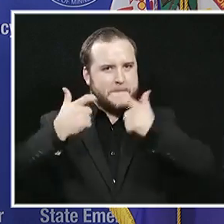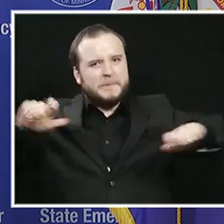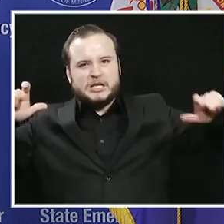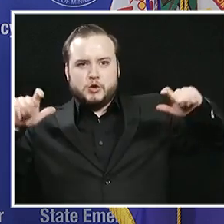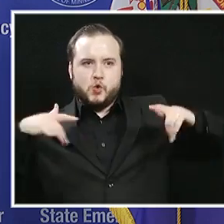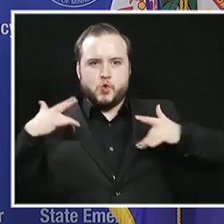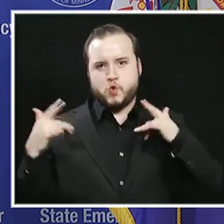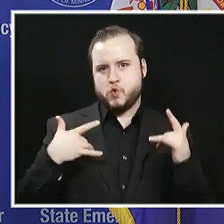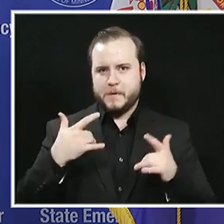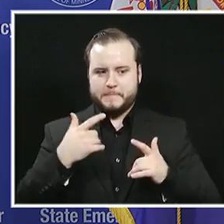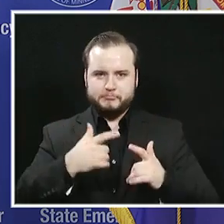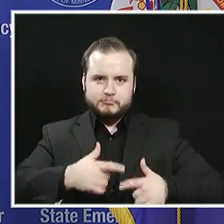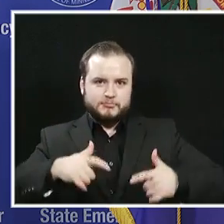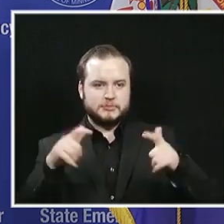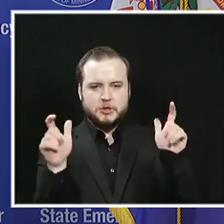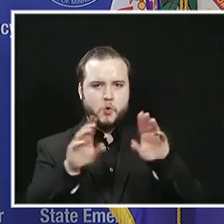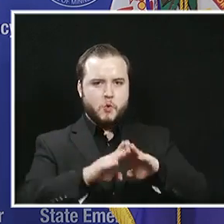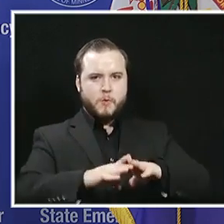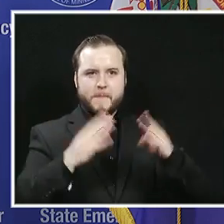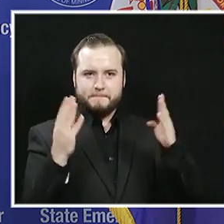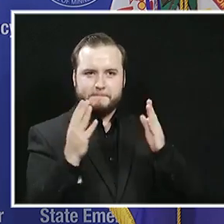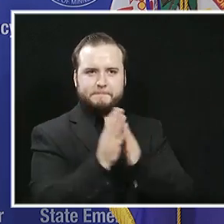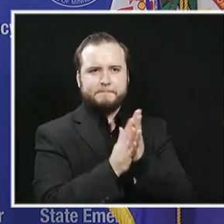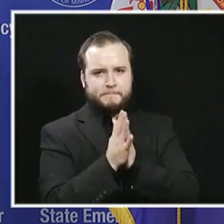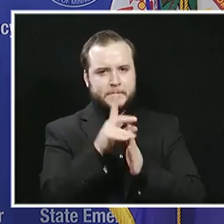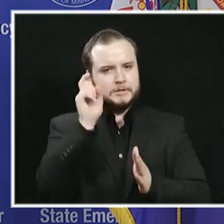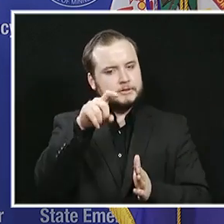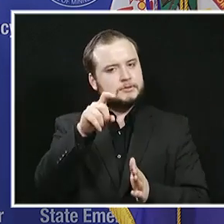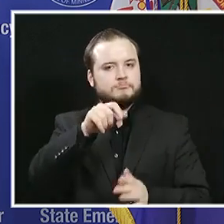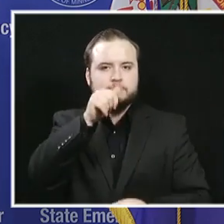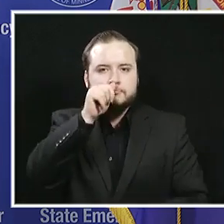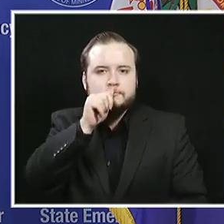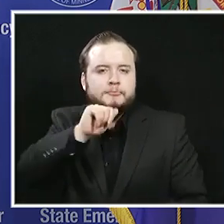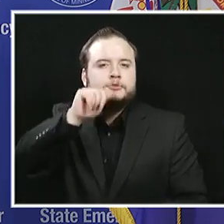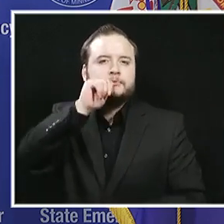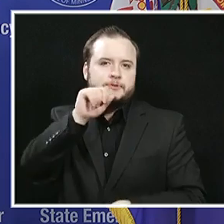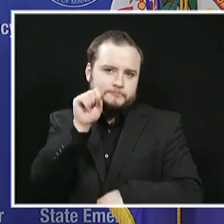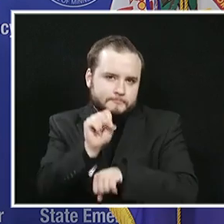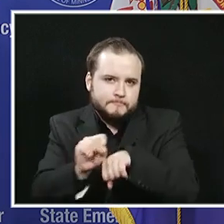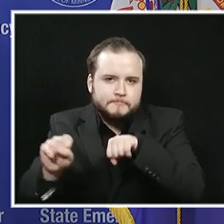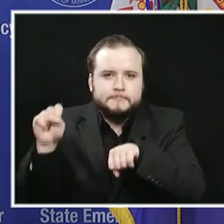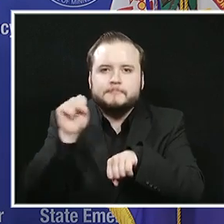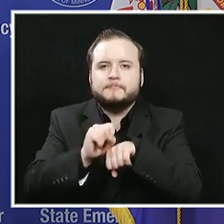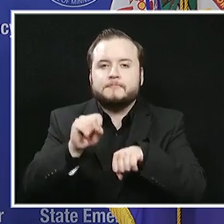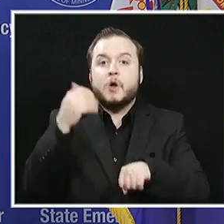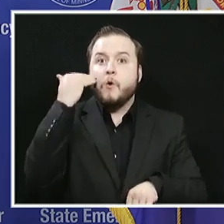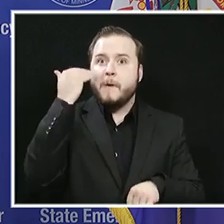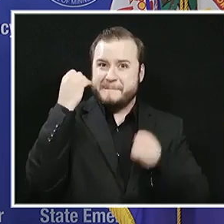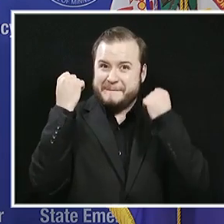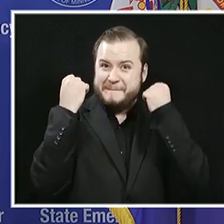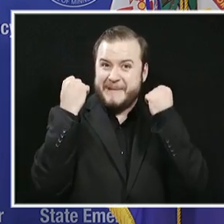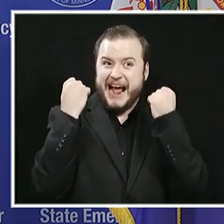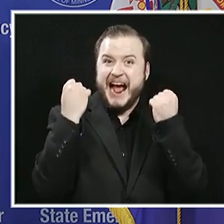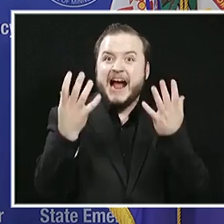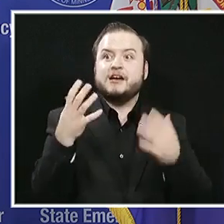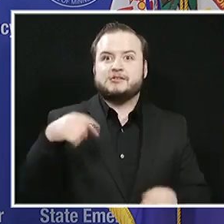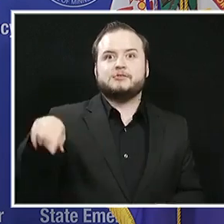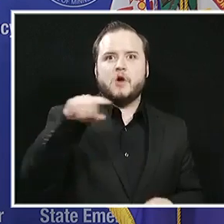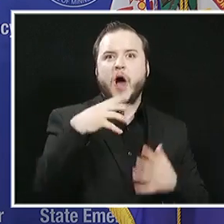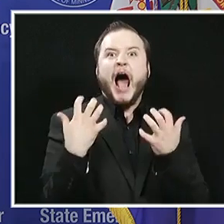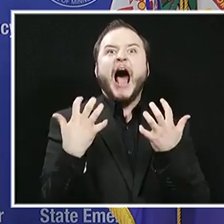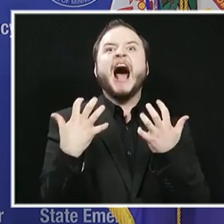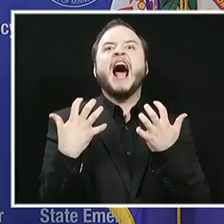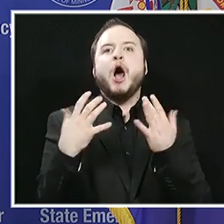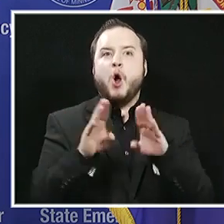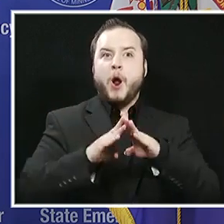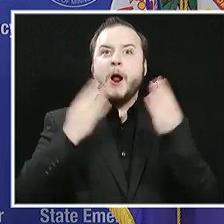stores. And I know it requires a lot of patience because there are a lot of retailers who want to see those stores open today. But this is your final game in the playoffs, and we're getting